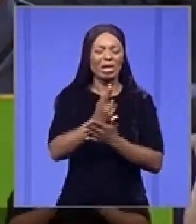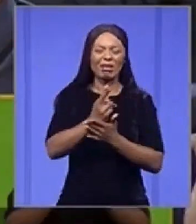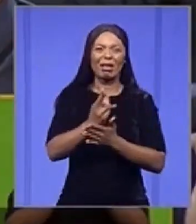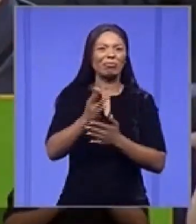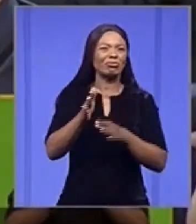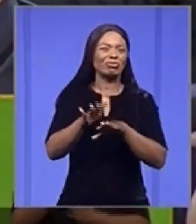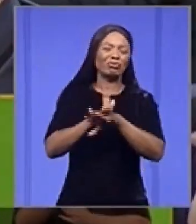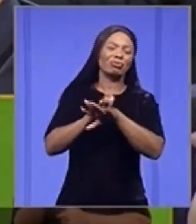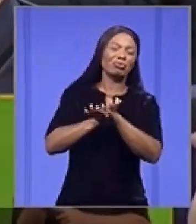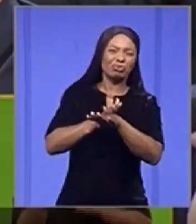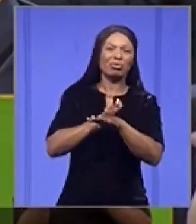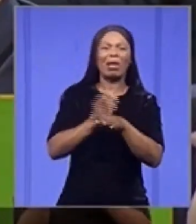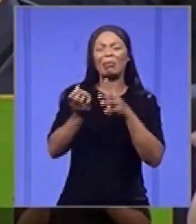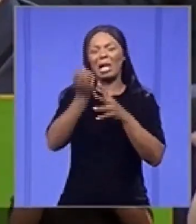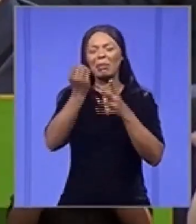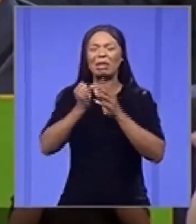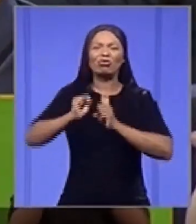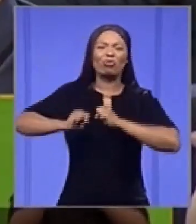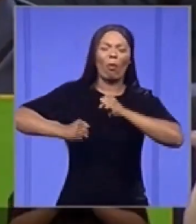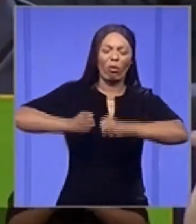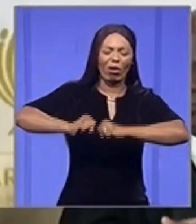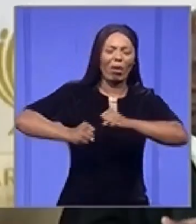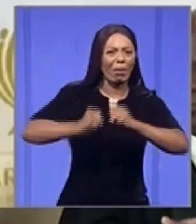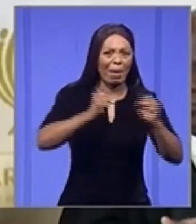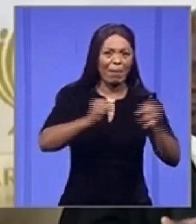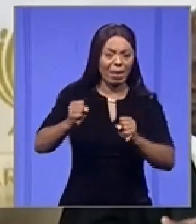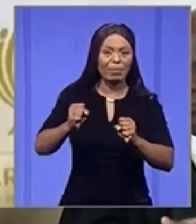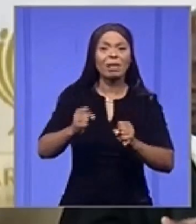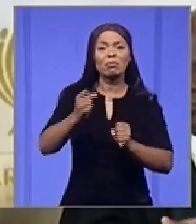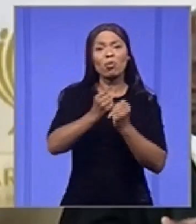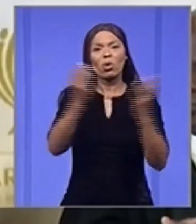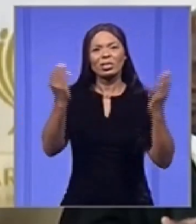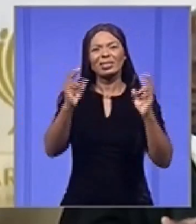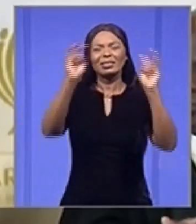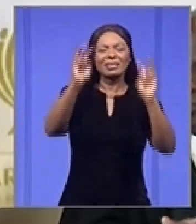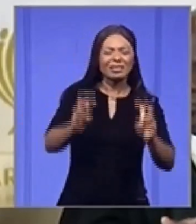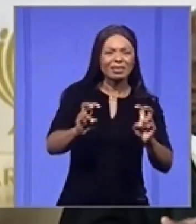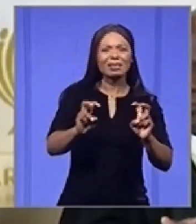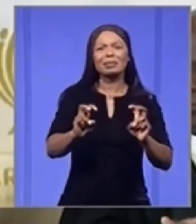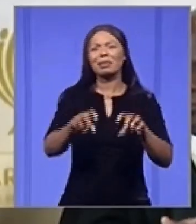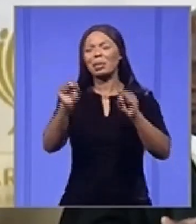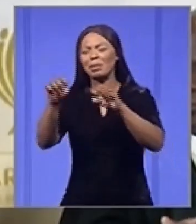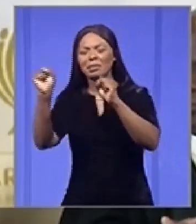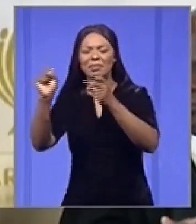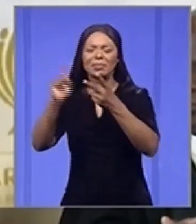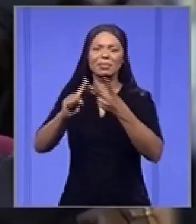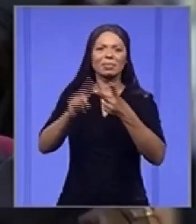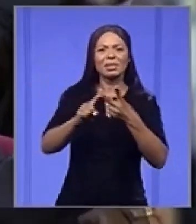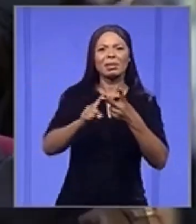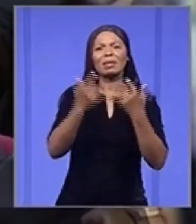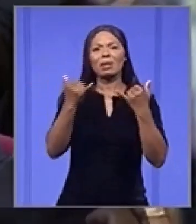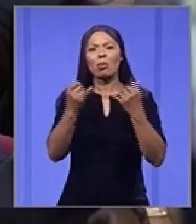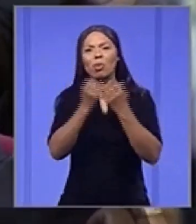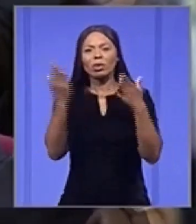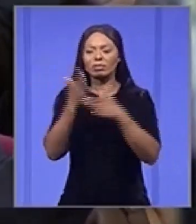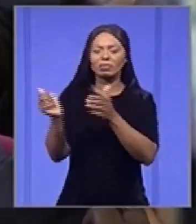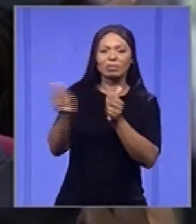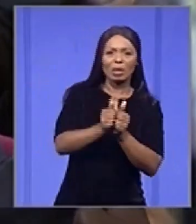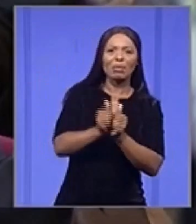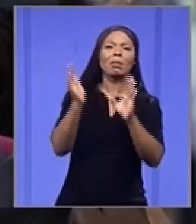a re diphitlhelelo tse mopresidente a buileng ka tsona segolo setonna ka motlakase le ditsamaiso e ne e le ka tirisano mmogo le makala